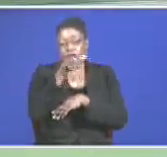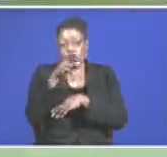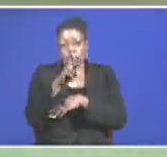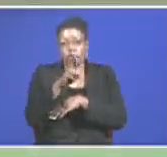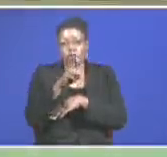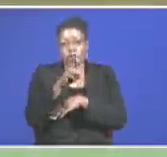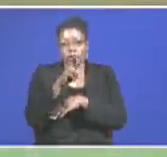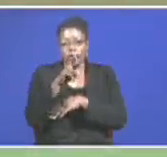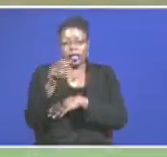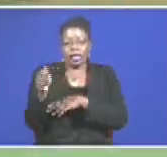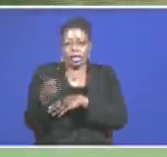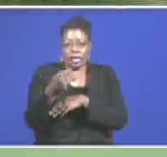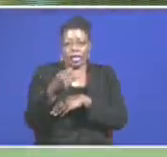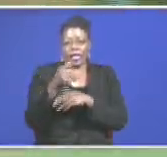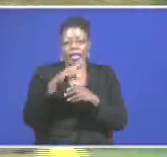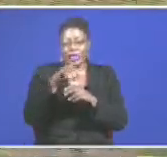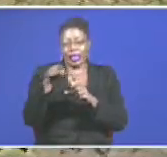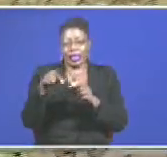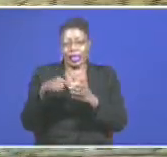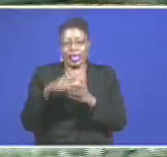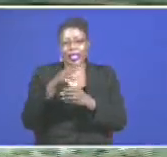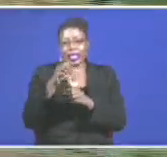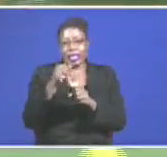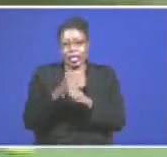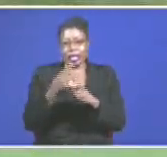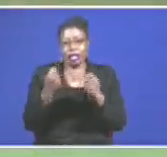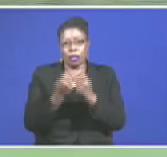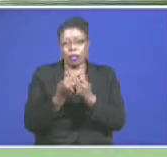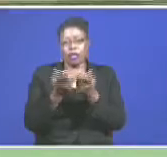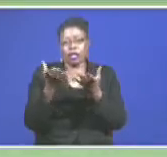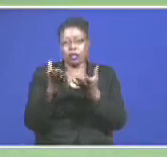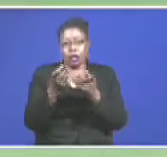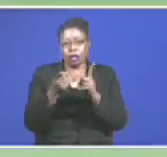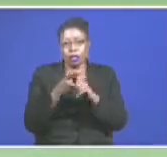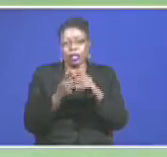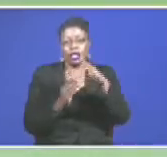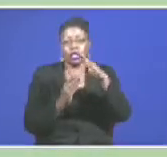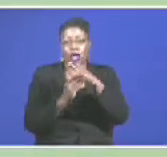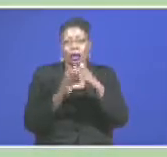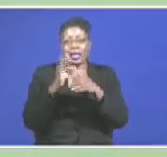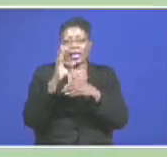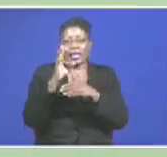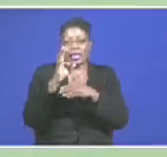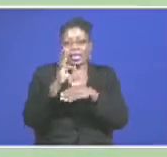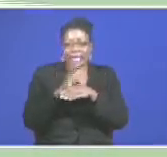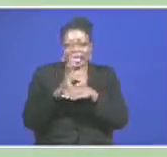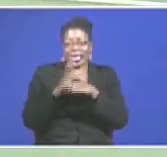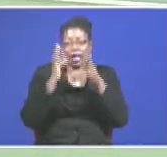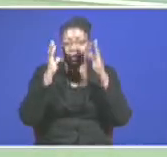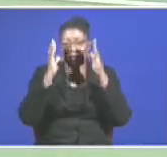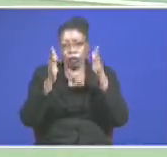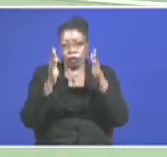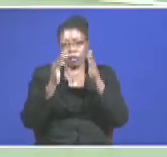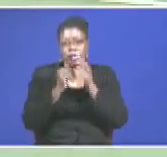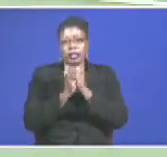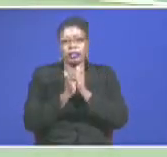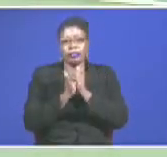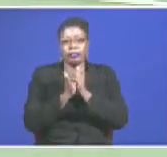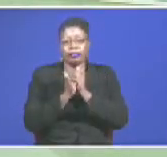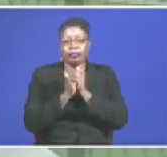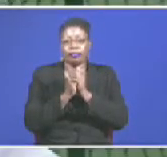a time in this year-end tournament. He just wants to place in the top 6 and focus on 2019.